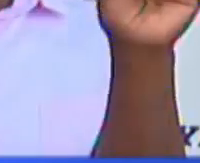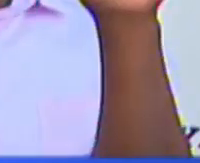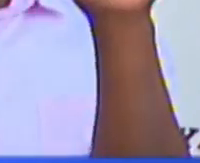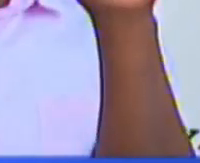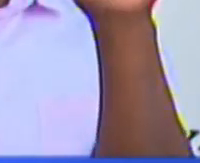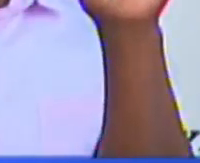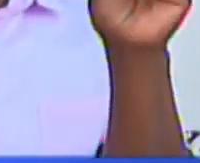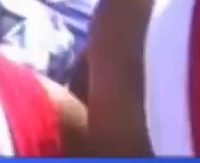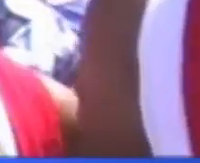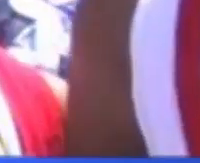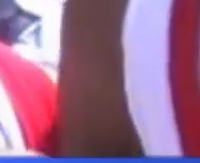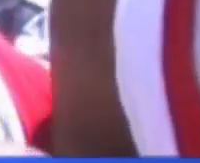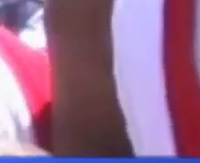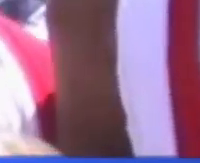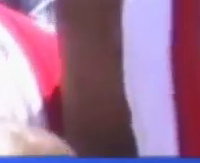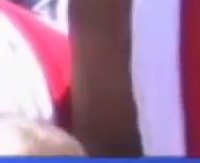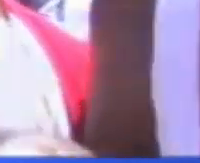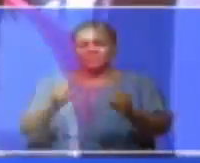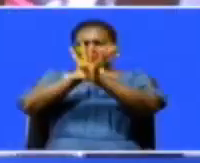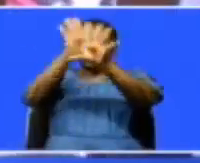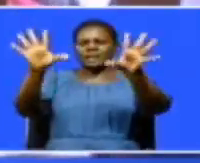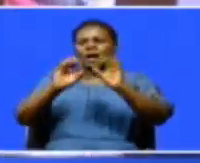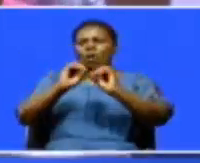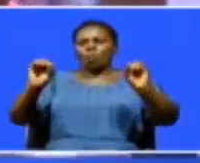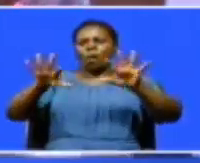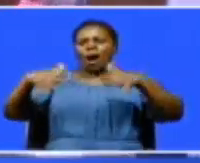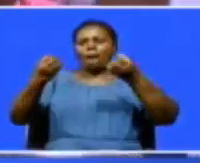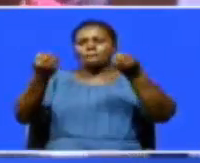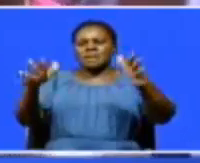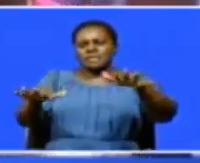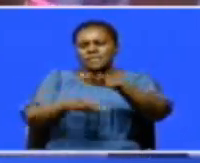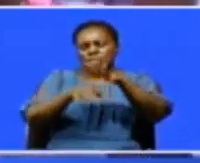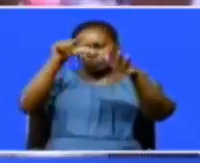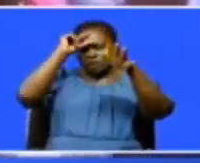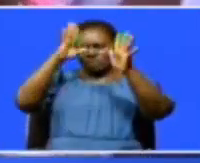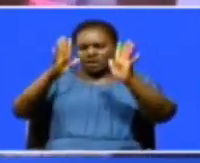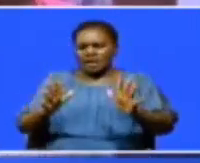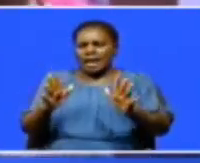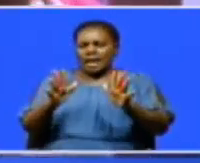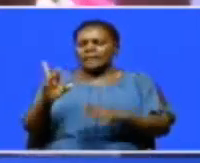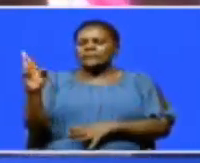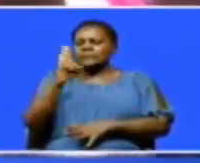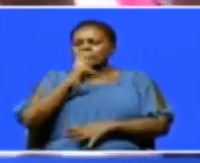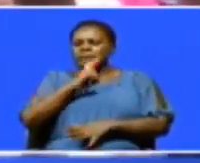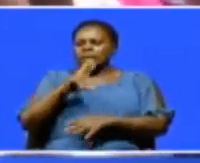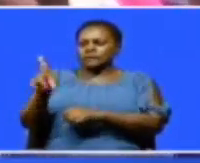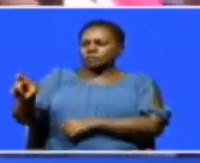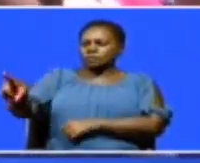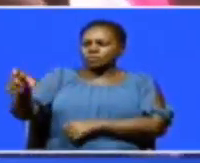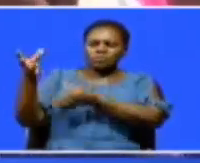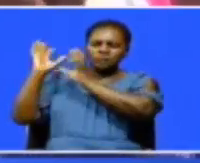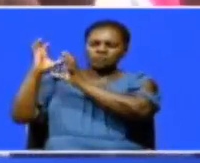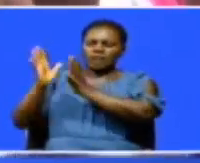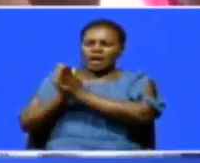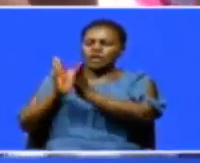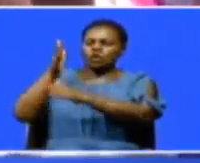follow up with him. It is unclear how many people the deputy governor exposed to the virus in Kilifi County and